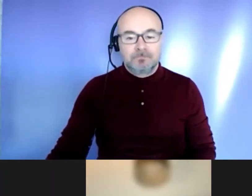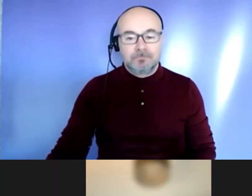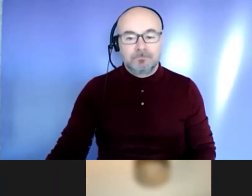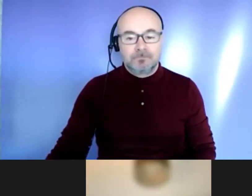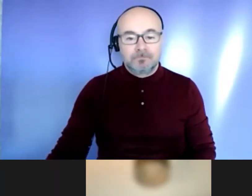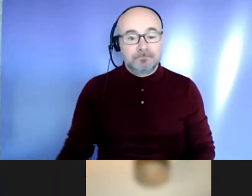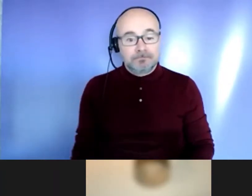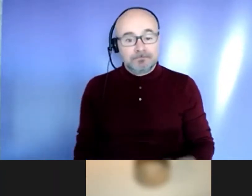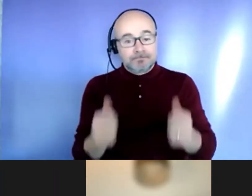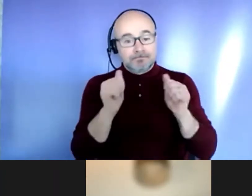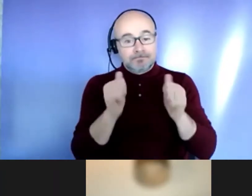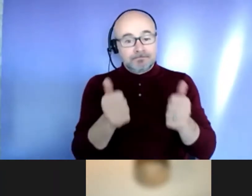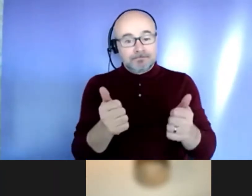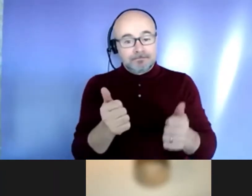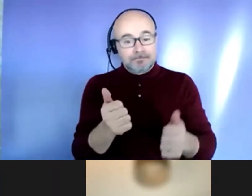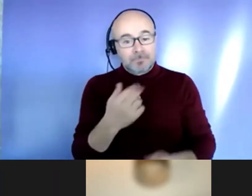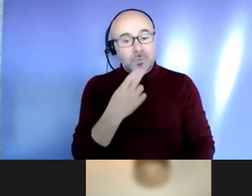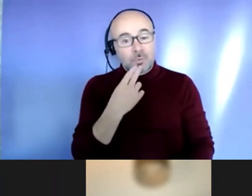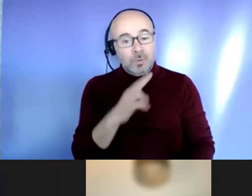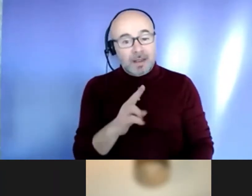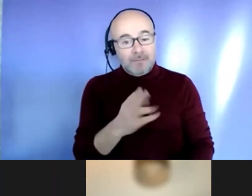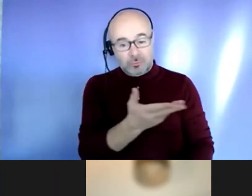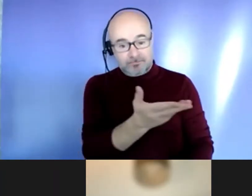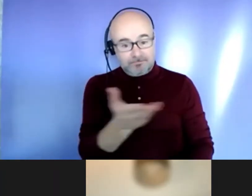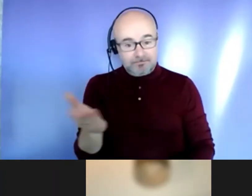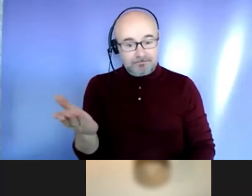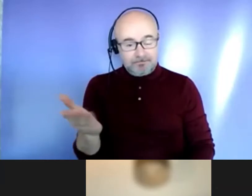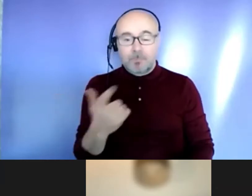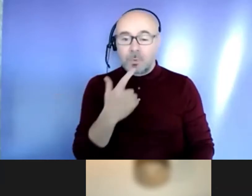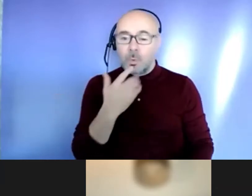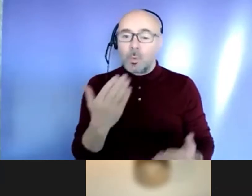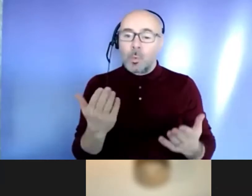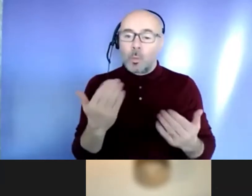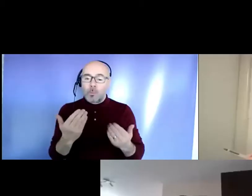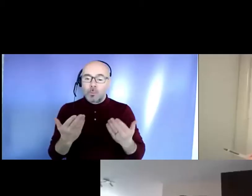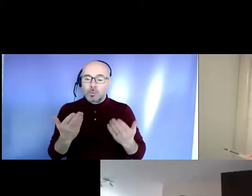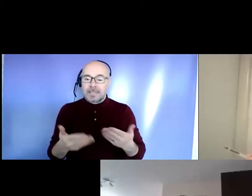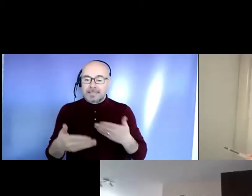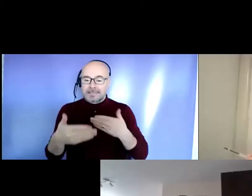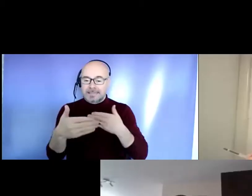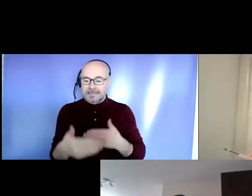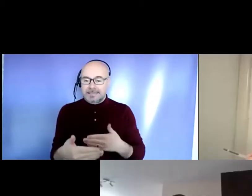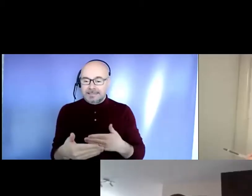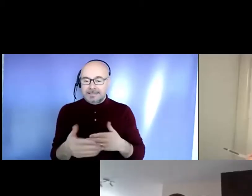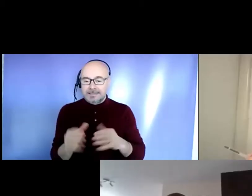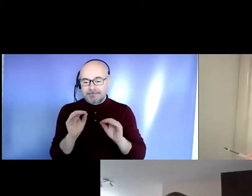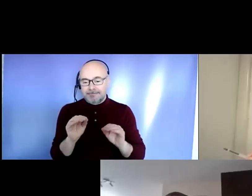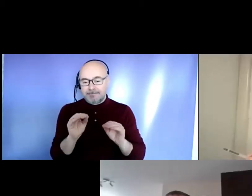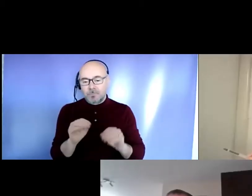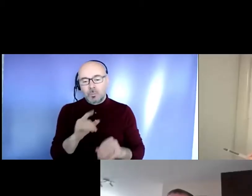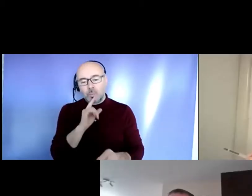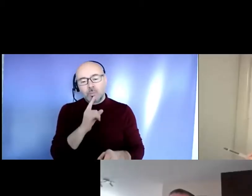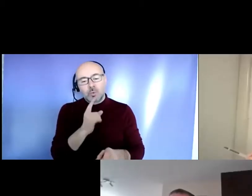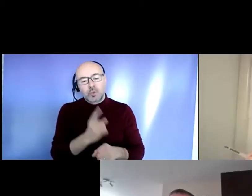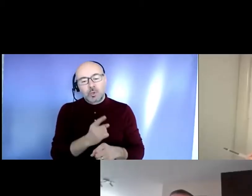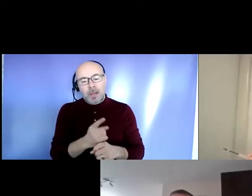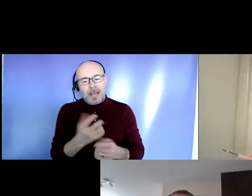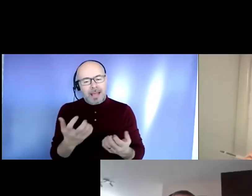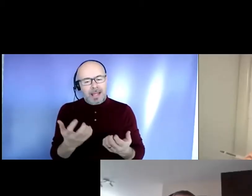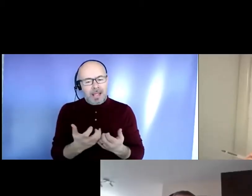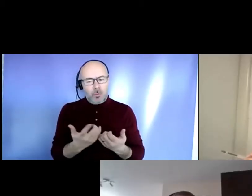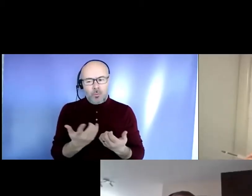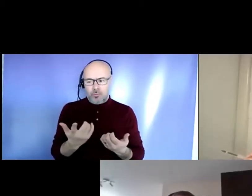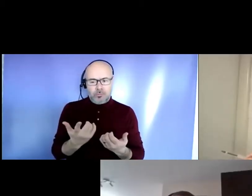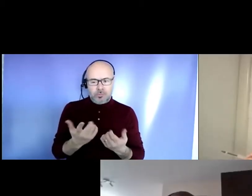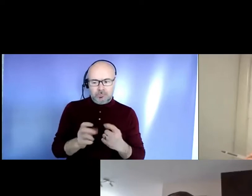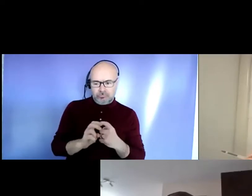Okay, good afternoon everybody, and we'll just make a start. Welcome to this session where we'll talk about the tools to make travel accessible for disabled